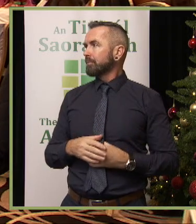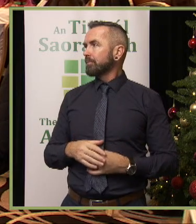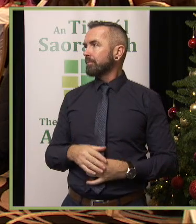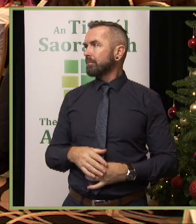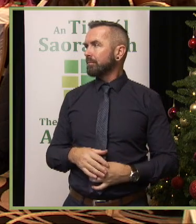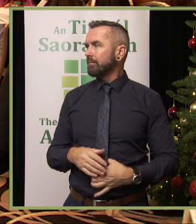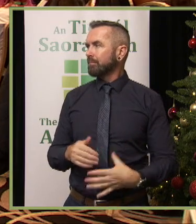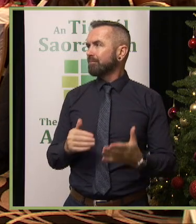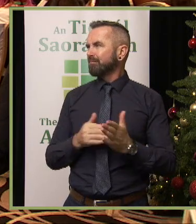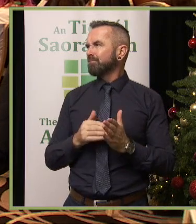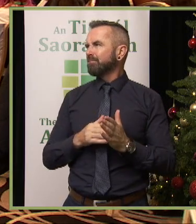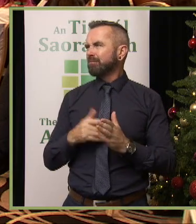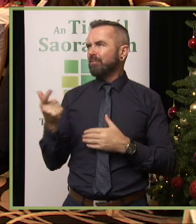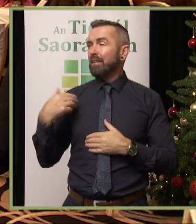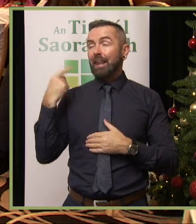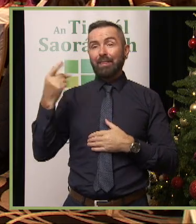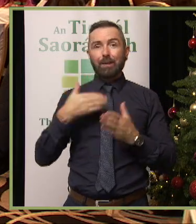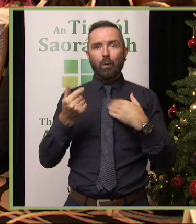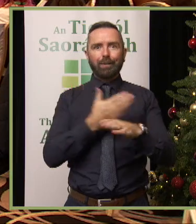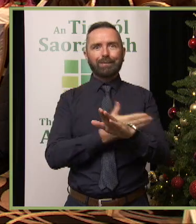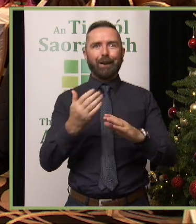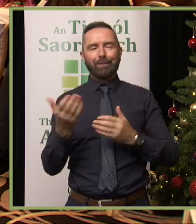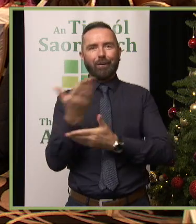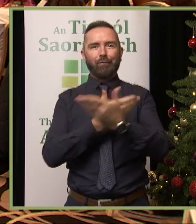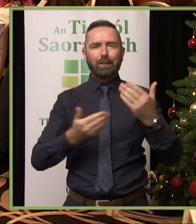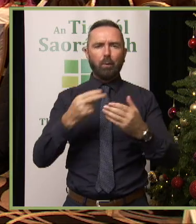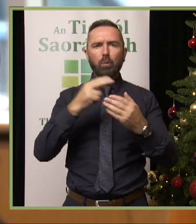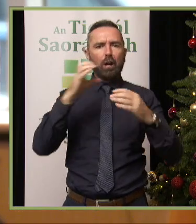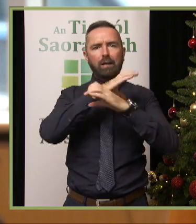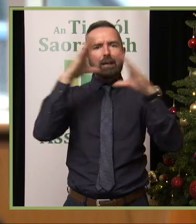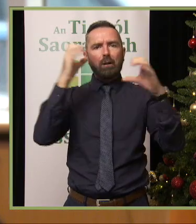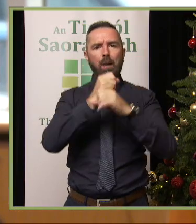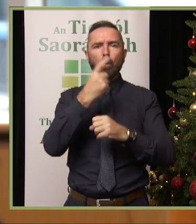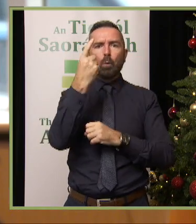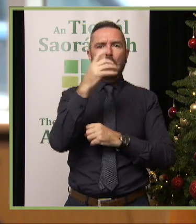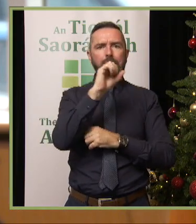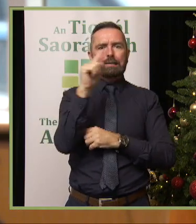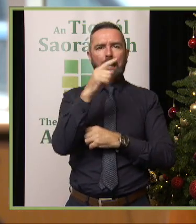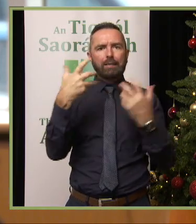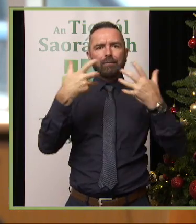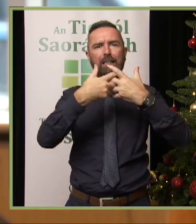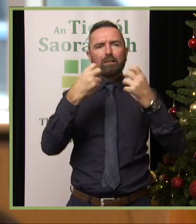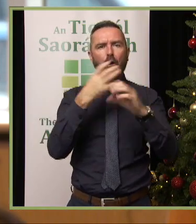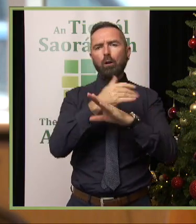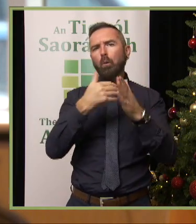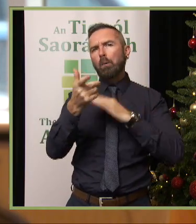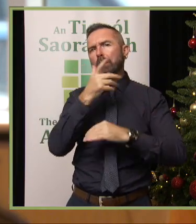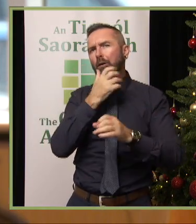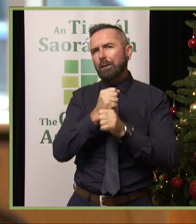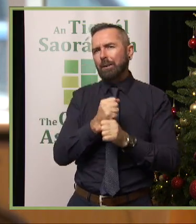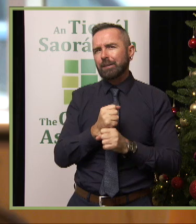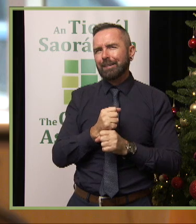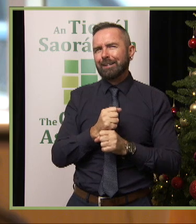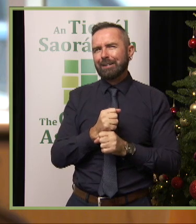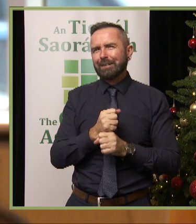Yeah, and I suppose this was probably what started the conversation. We weren't clear about the one-size-fits-all. What were we talking about?